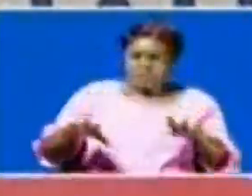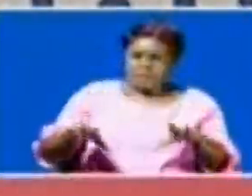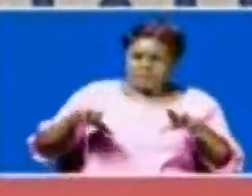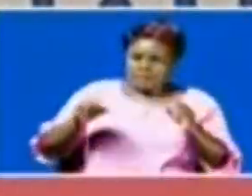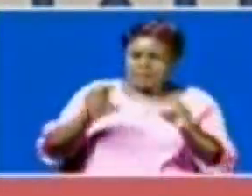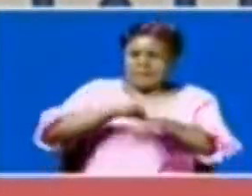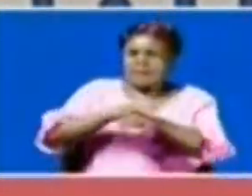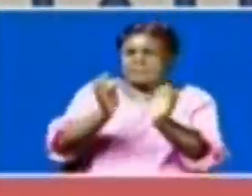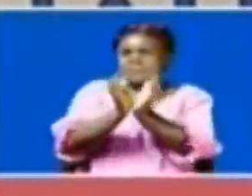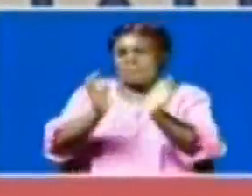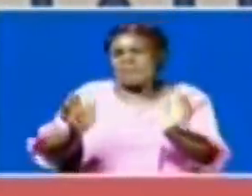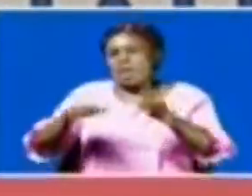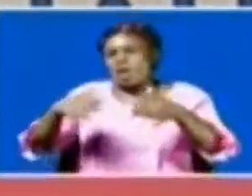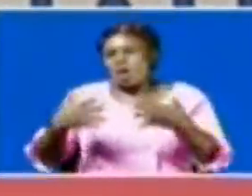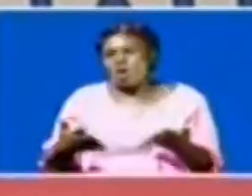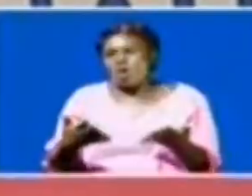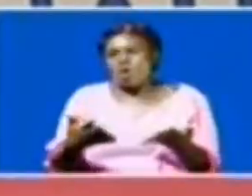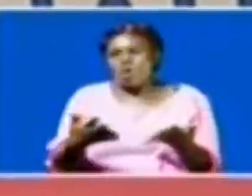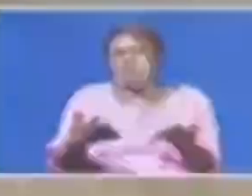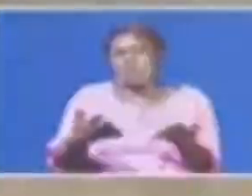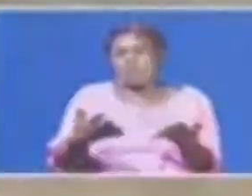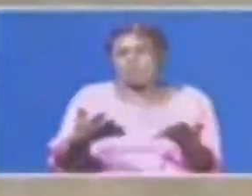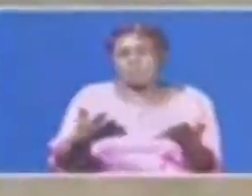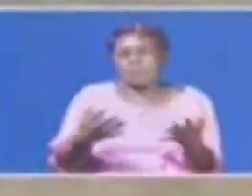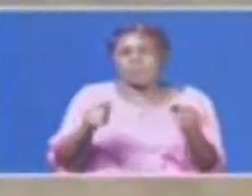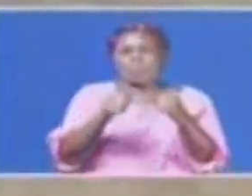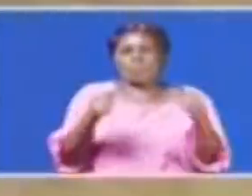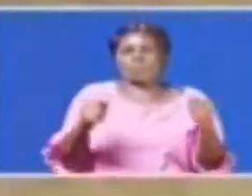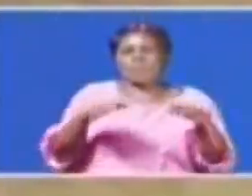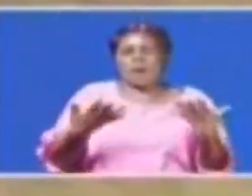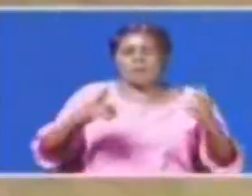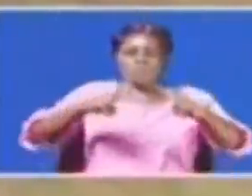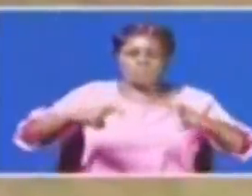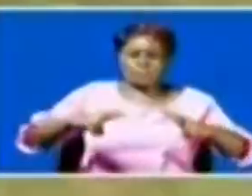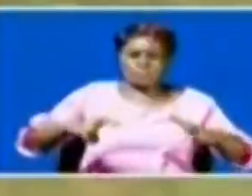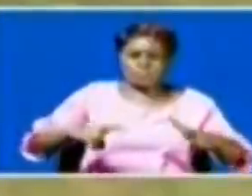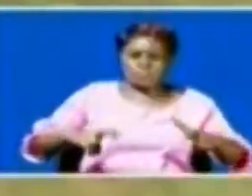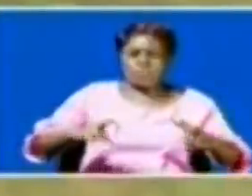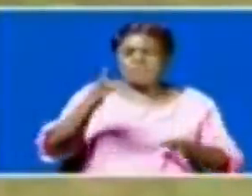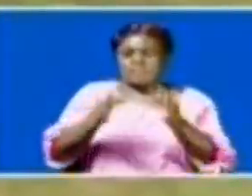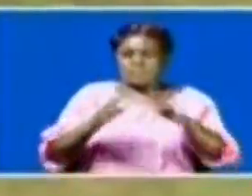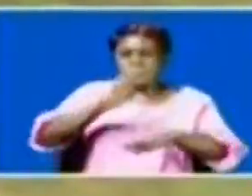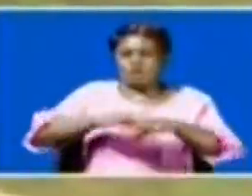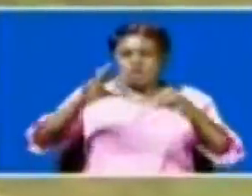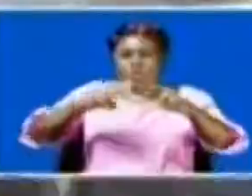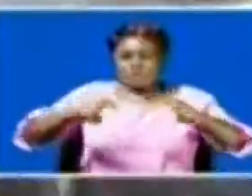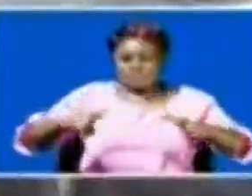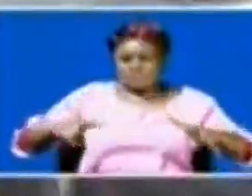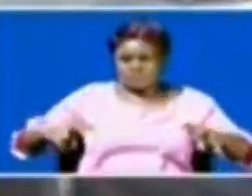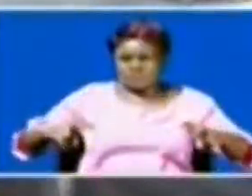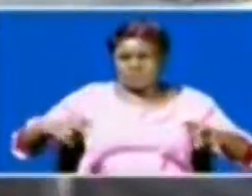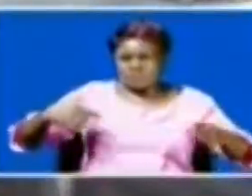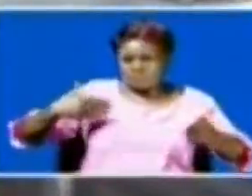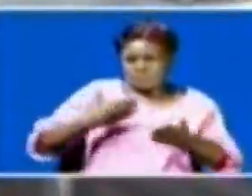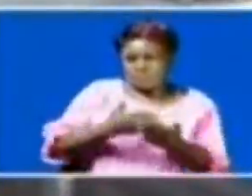bail or take a plea, depending on how far the investigation shall have gone until